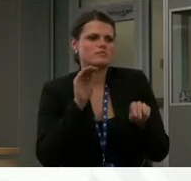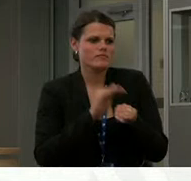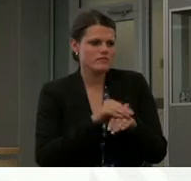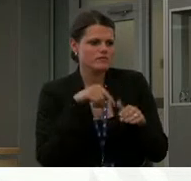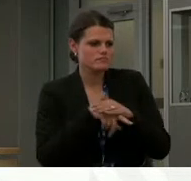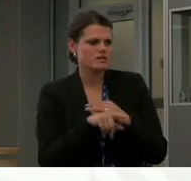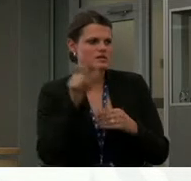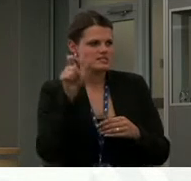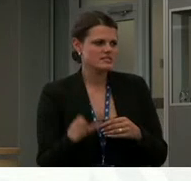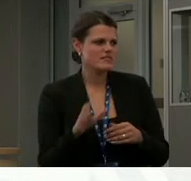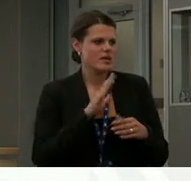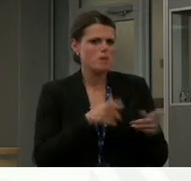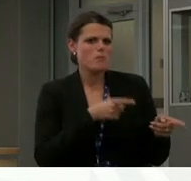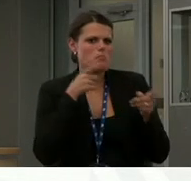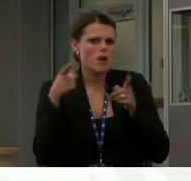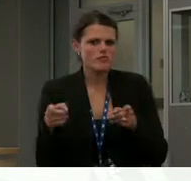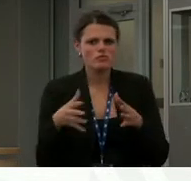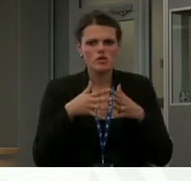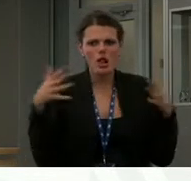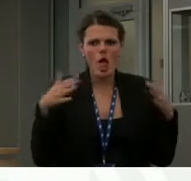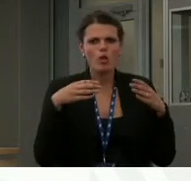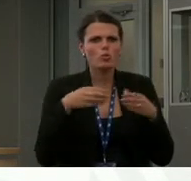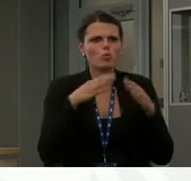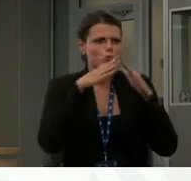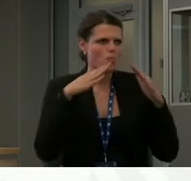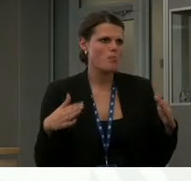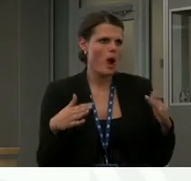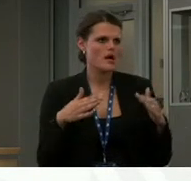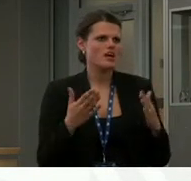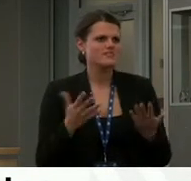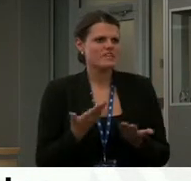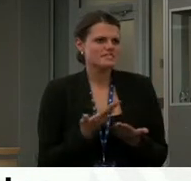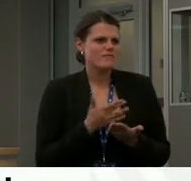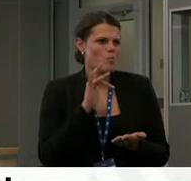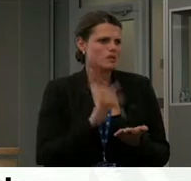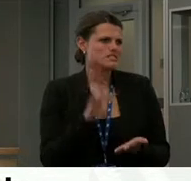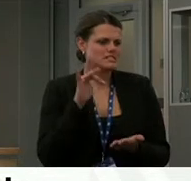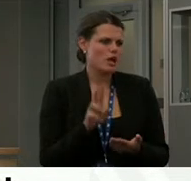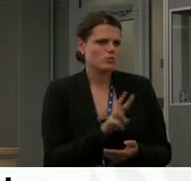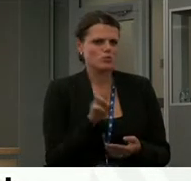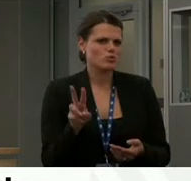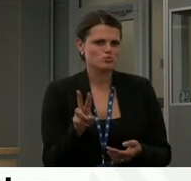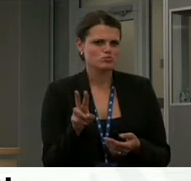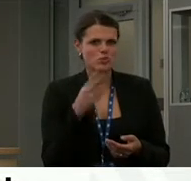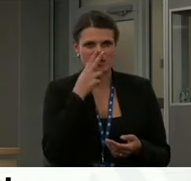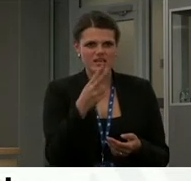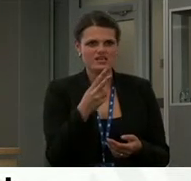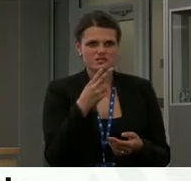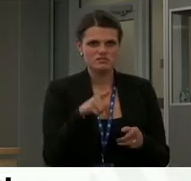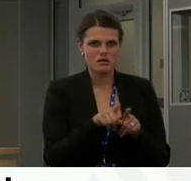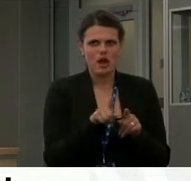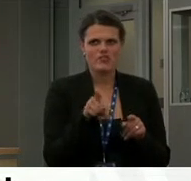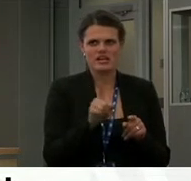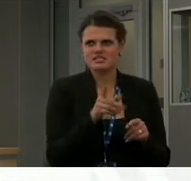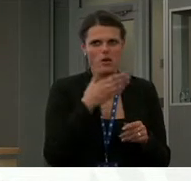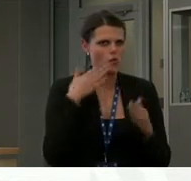to people being placed in large group homes or living centers, which look very much like